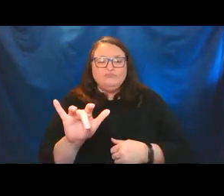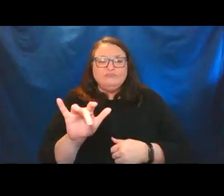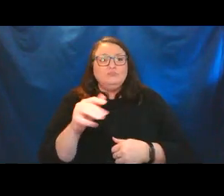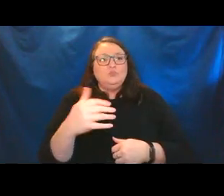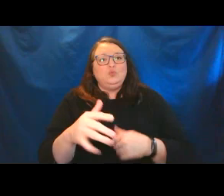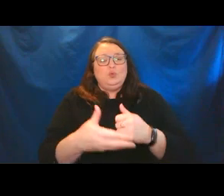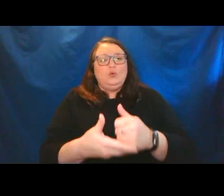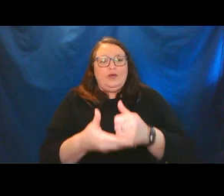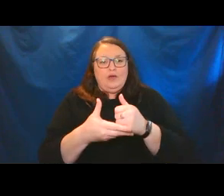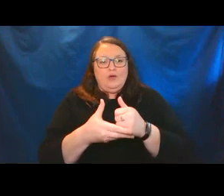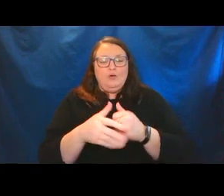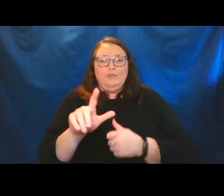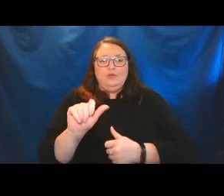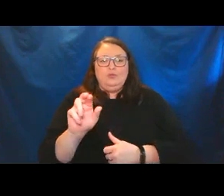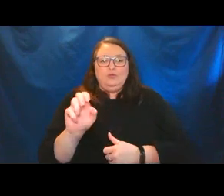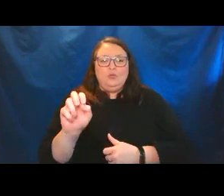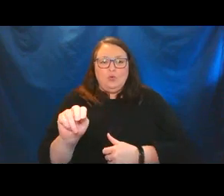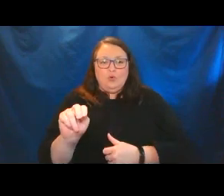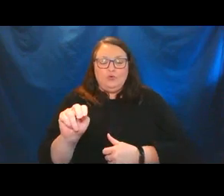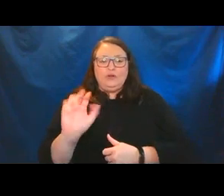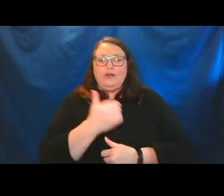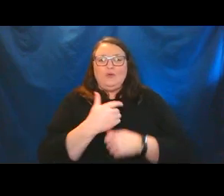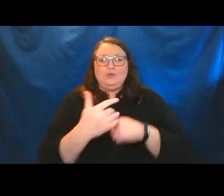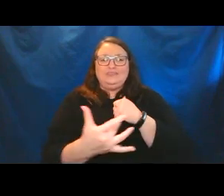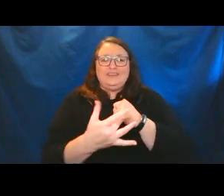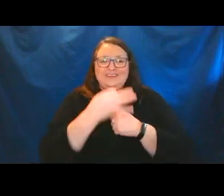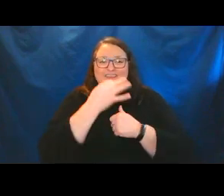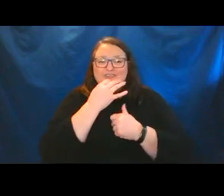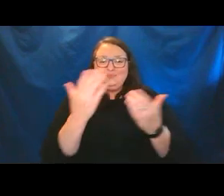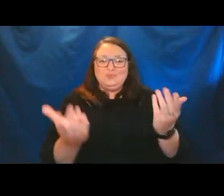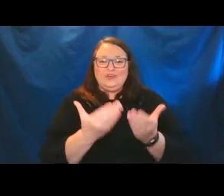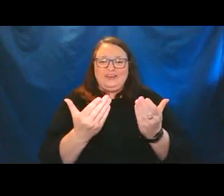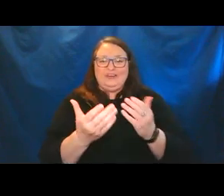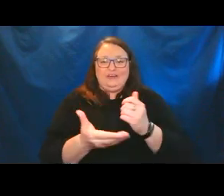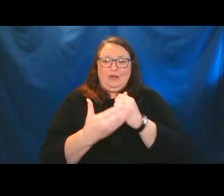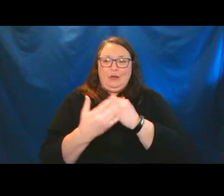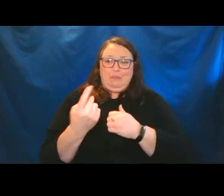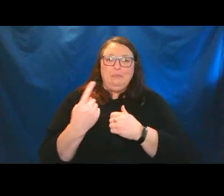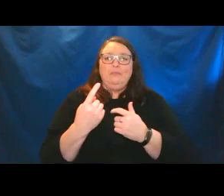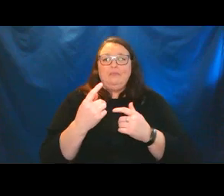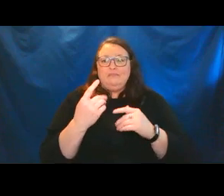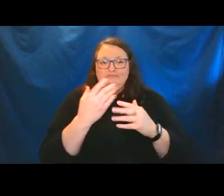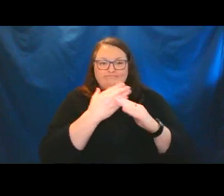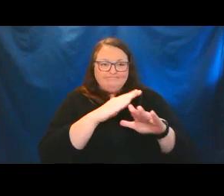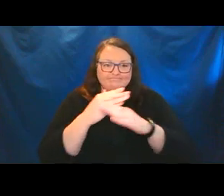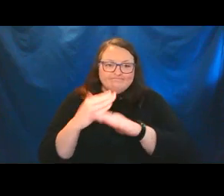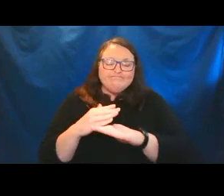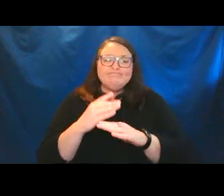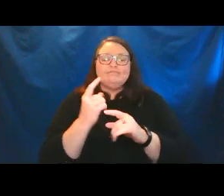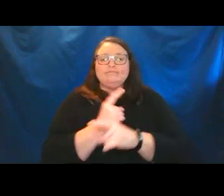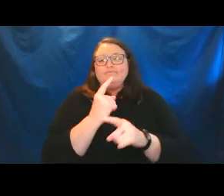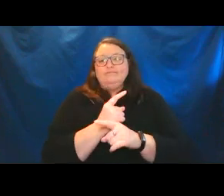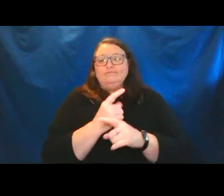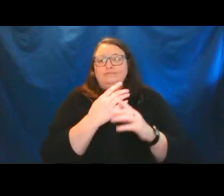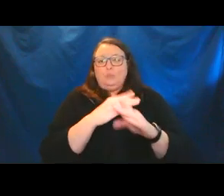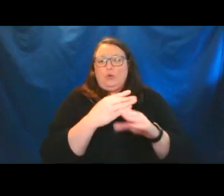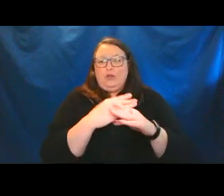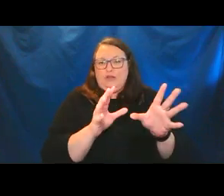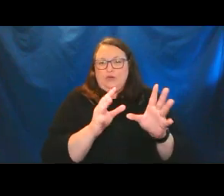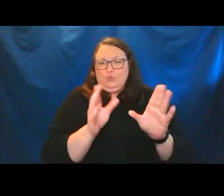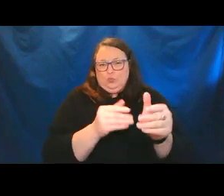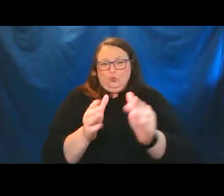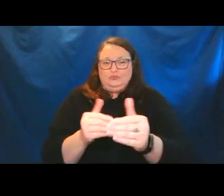help Lauren, our tech expert here, and I get you guys sorted into the breakout sessions. Thank